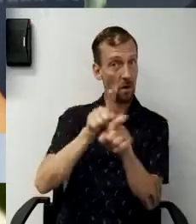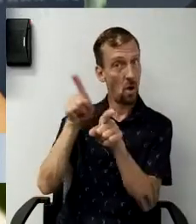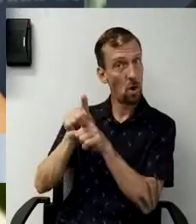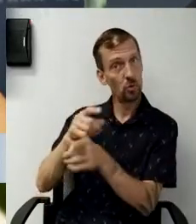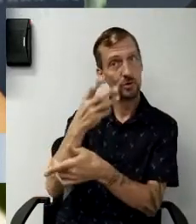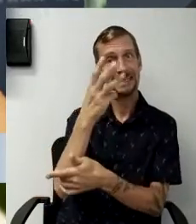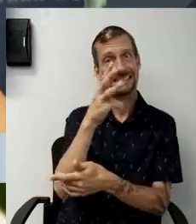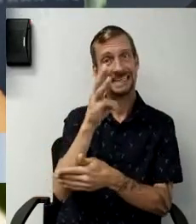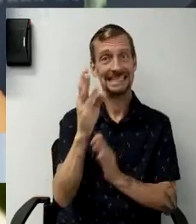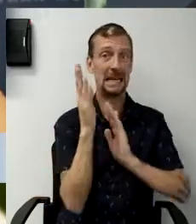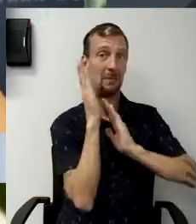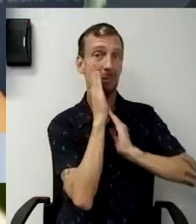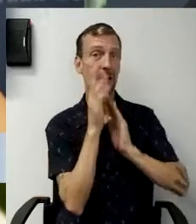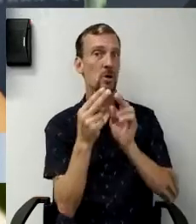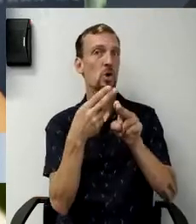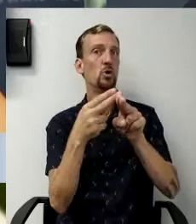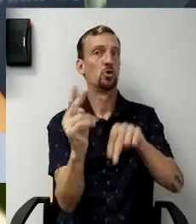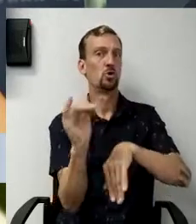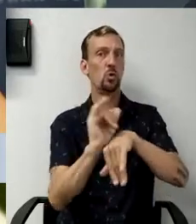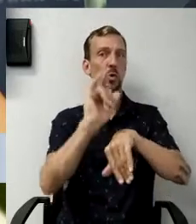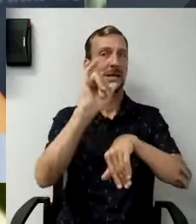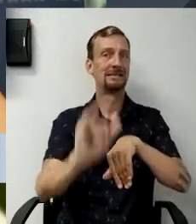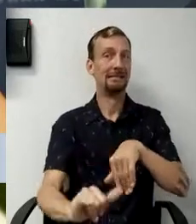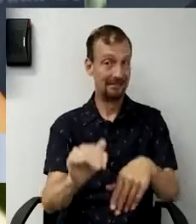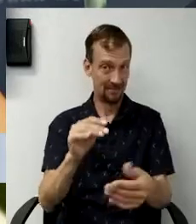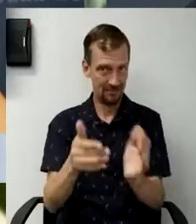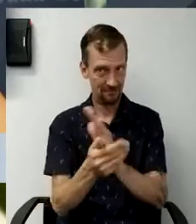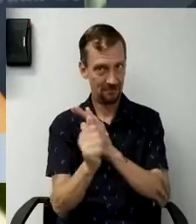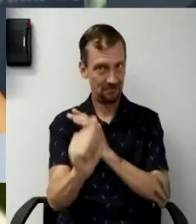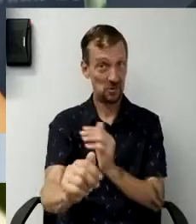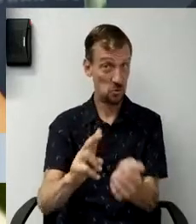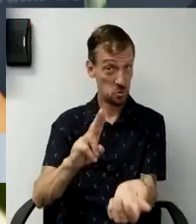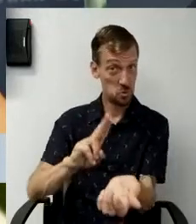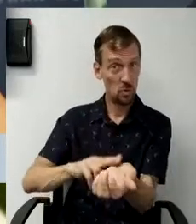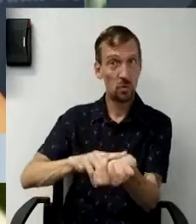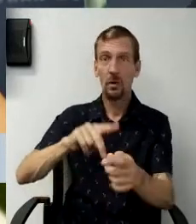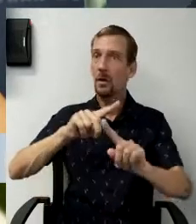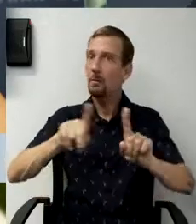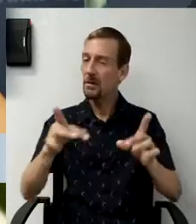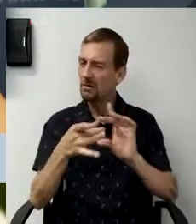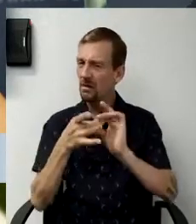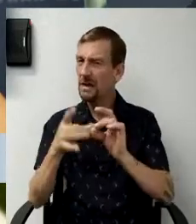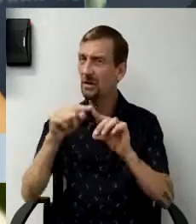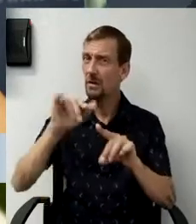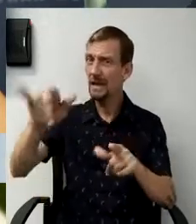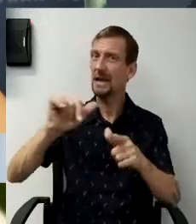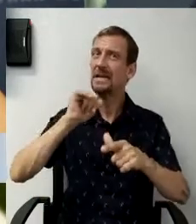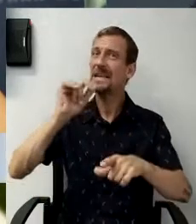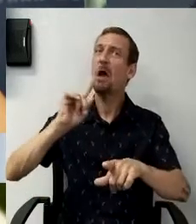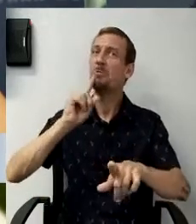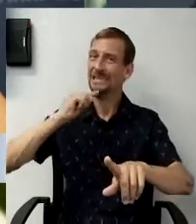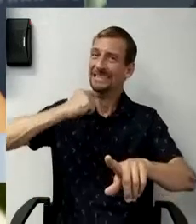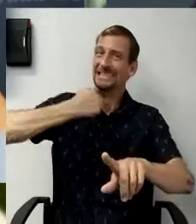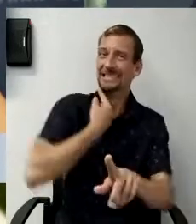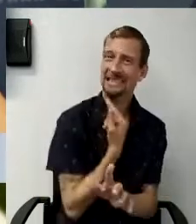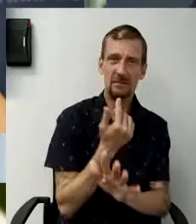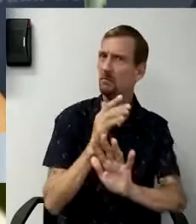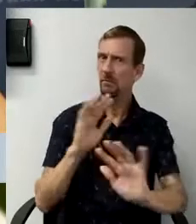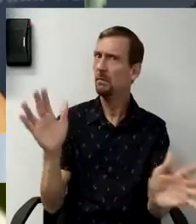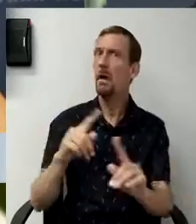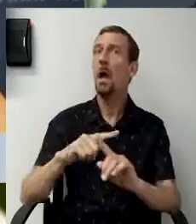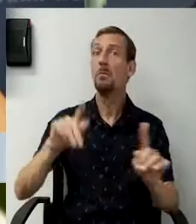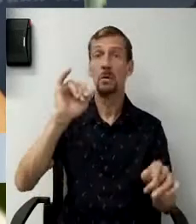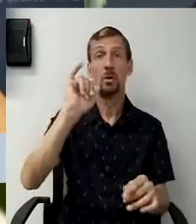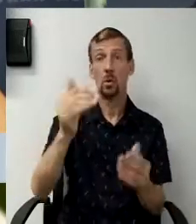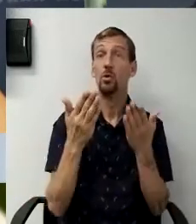short stay, skilled nursing, still rehabilitative in nature, but not as intense. But those